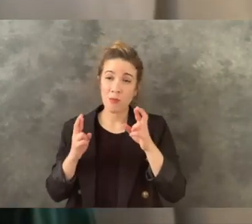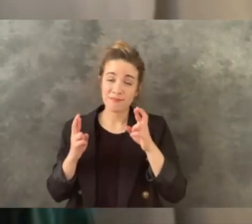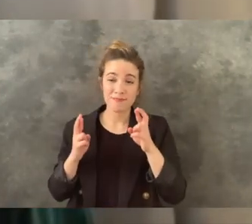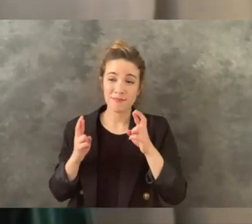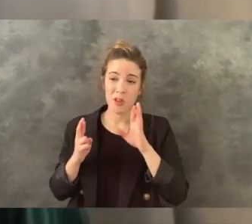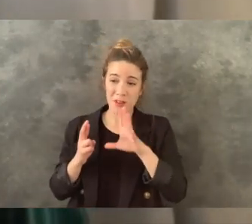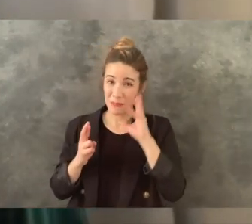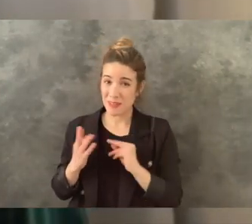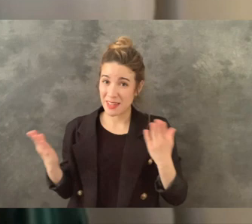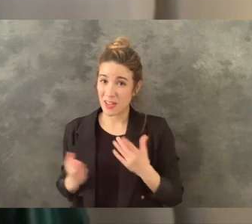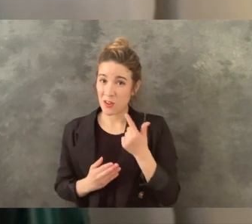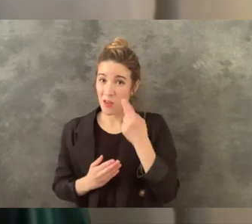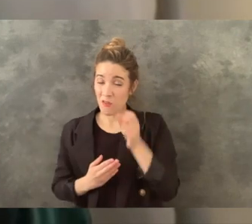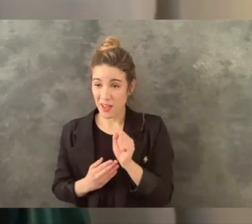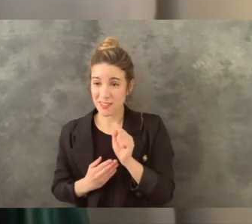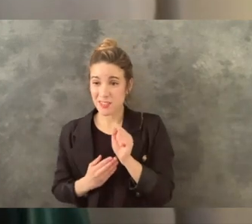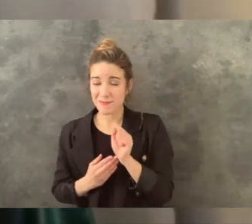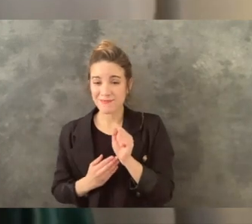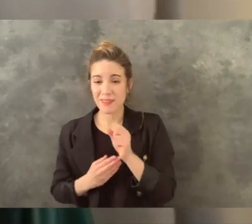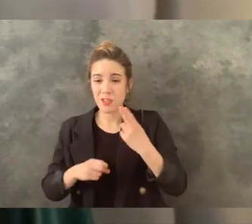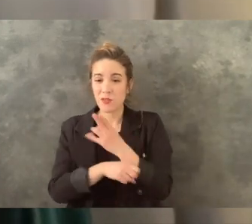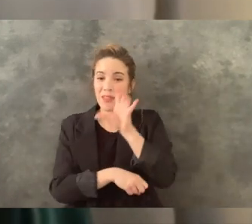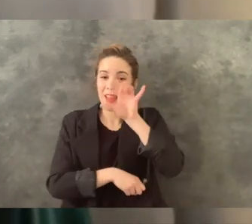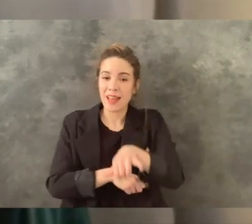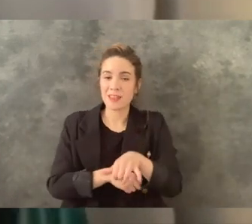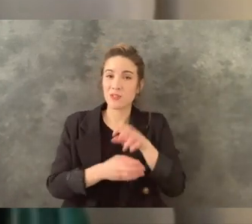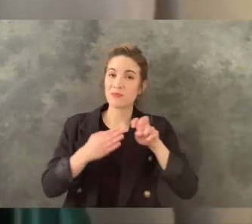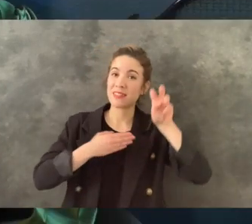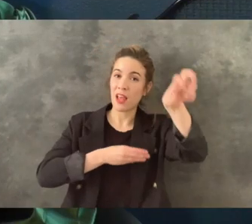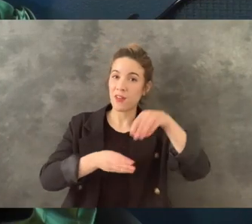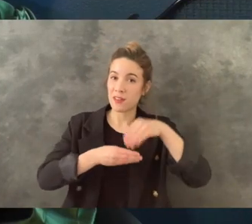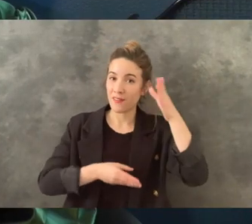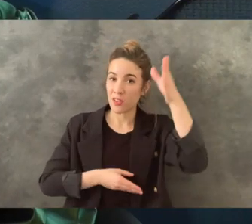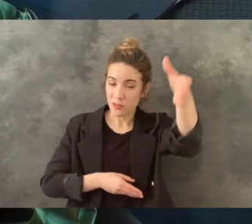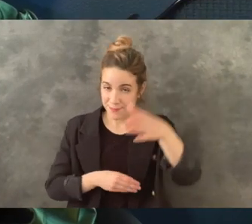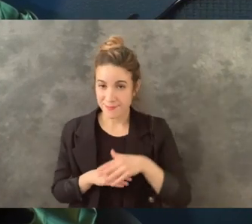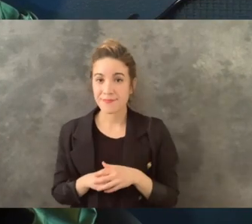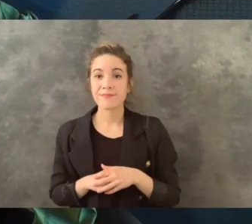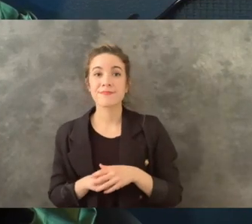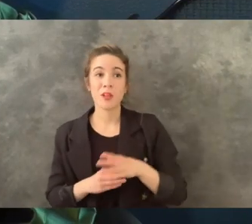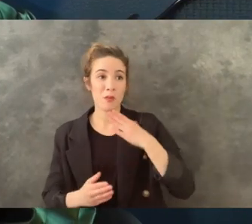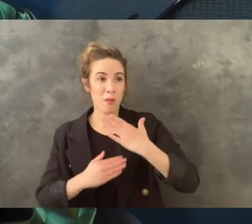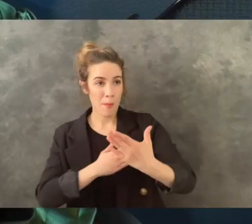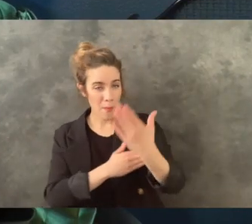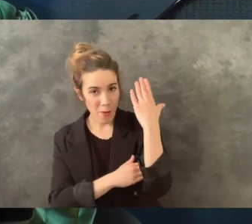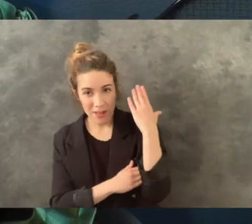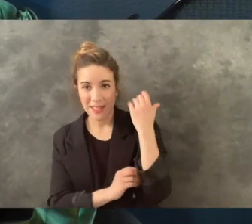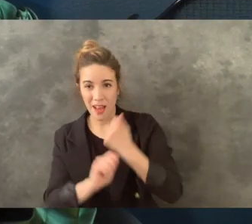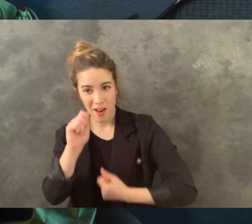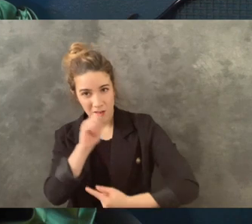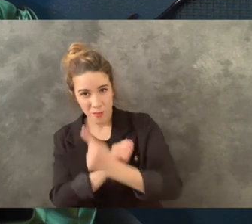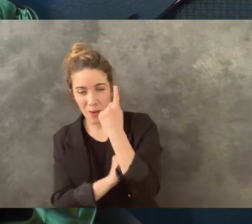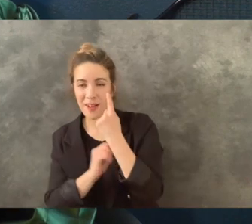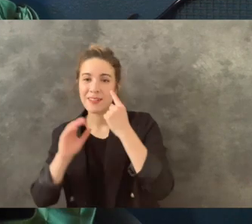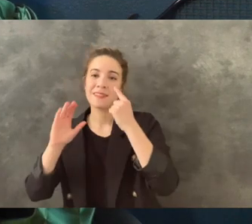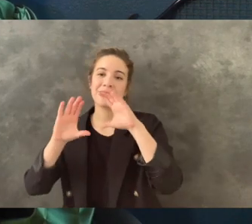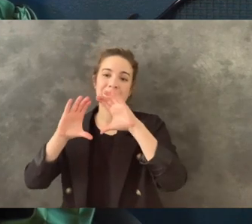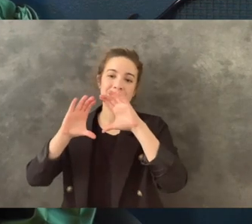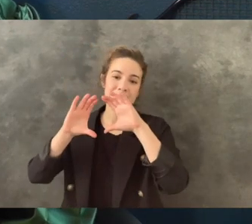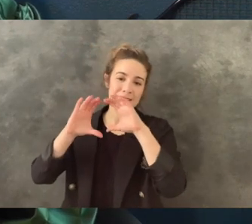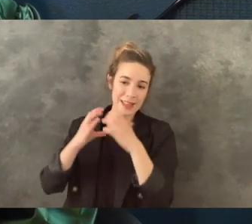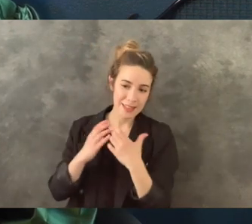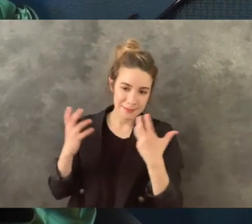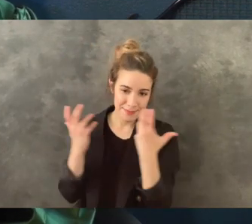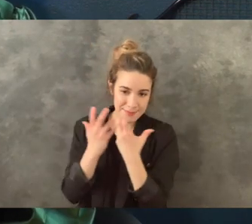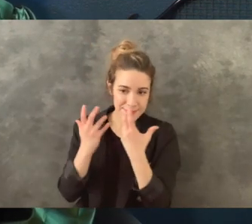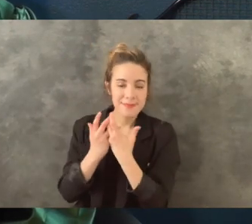take your experience at Gulf High School and use it to excel in your future. Good morning, fellow classmates, teachers, family members, and anyone who's